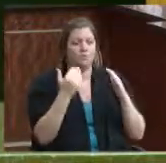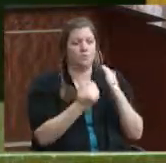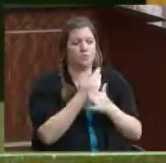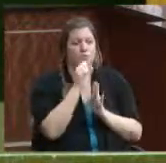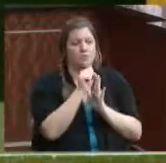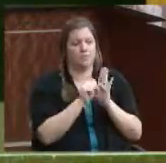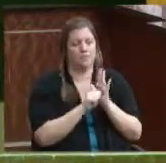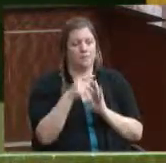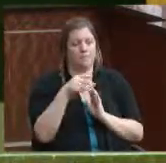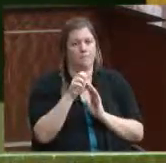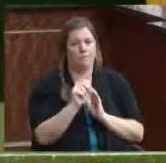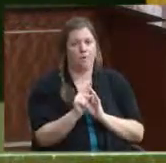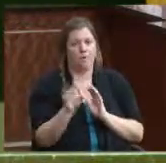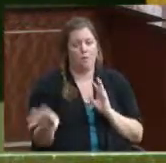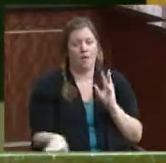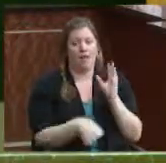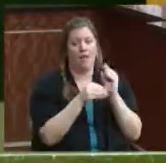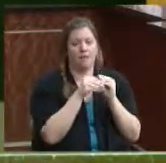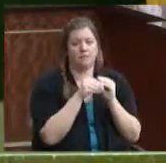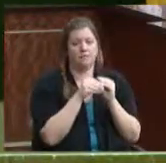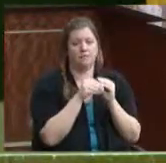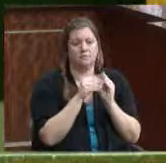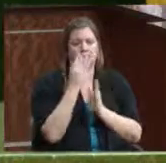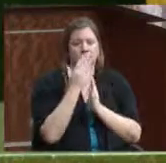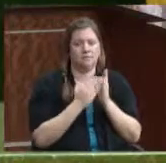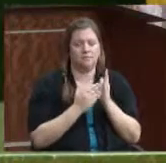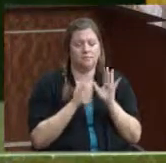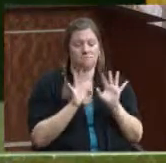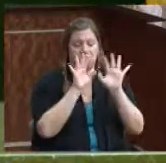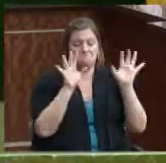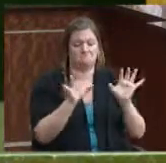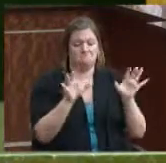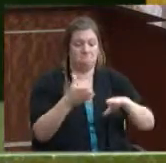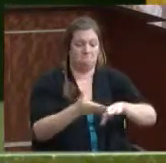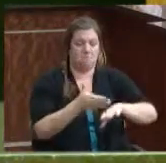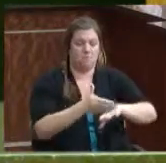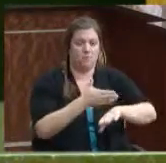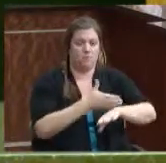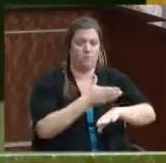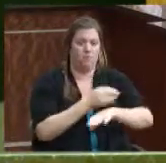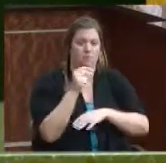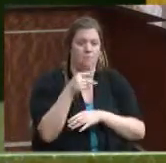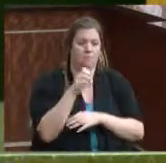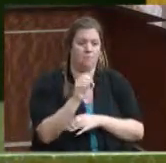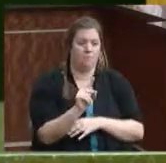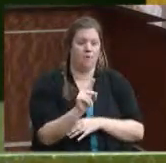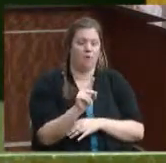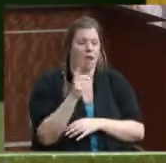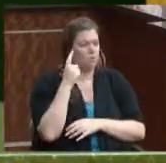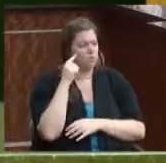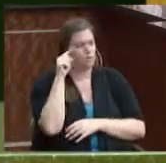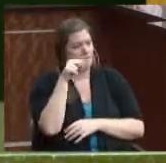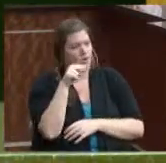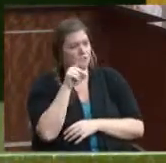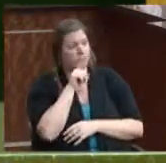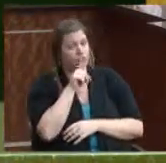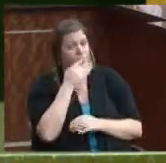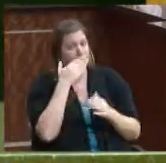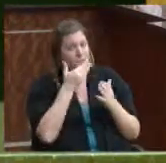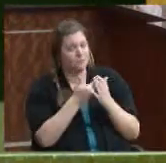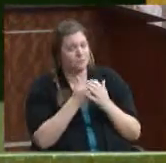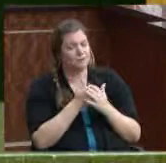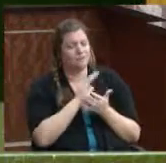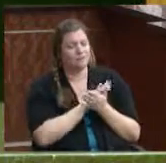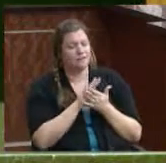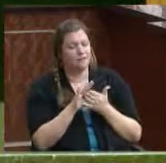park has been added, as well as some enhancements to the park. I think it's over there the other day. It